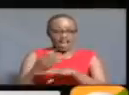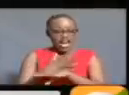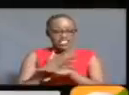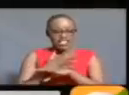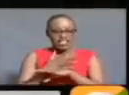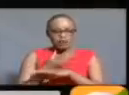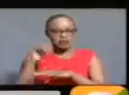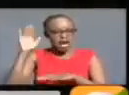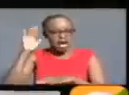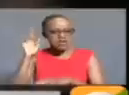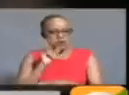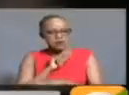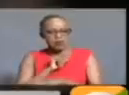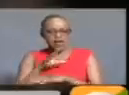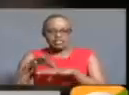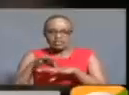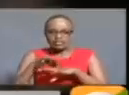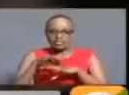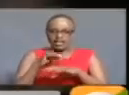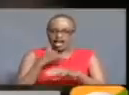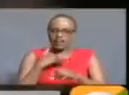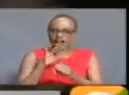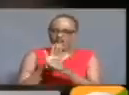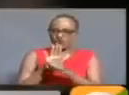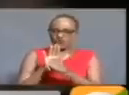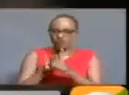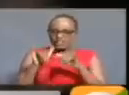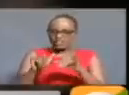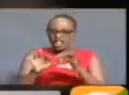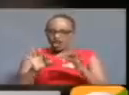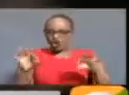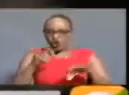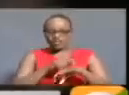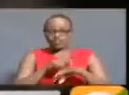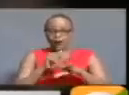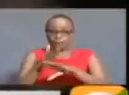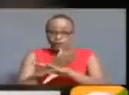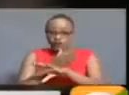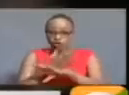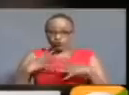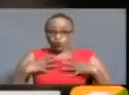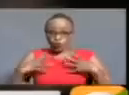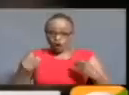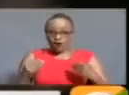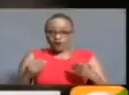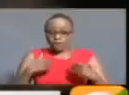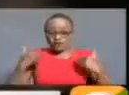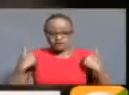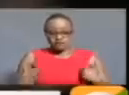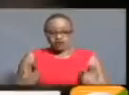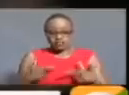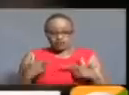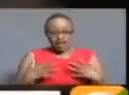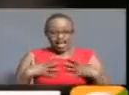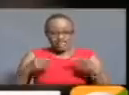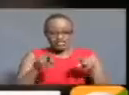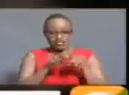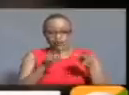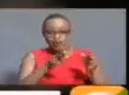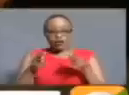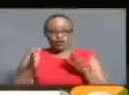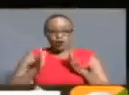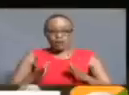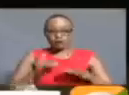I've heard that your skin takes a longer time to heal. But me, I haven't experienced it. Me, personally, I heal like a normal person, even